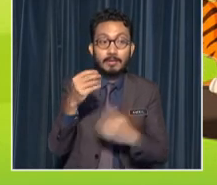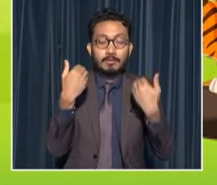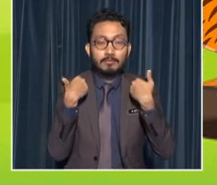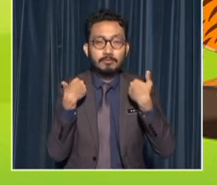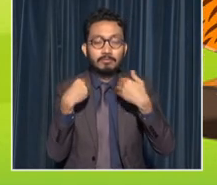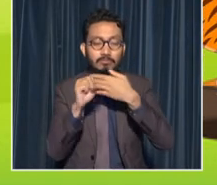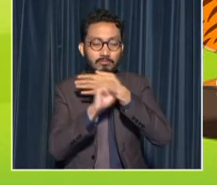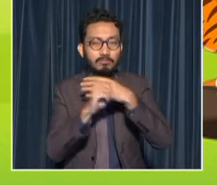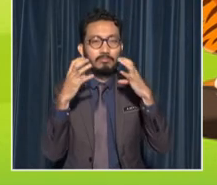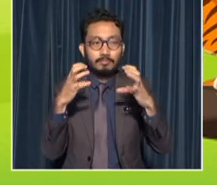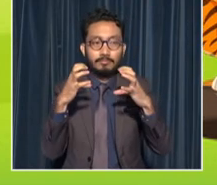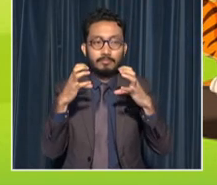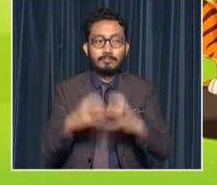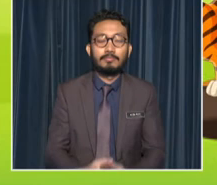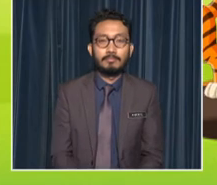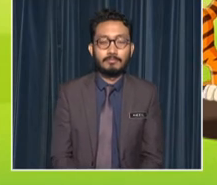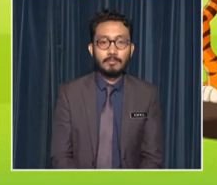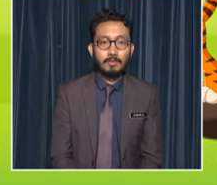scale.